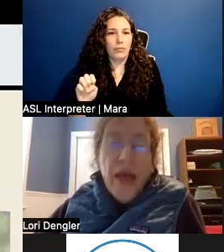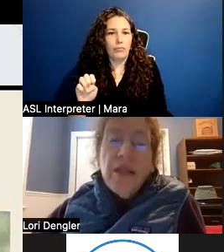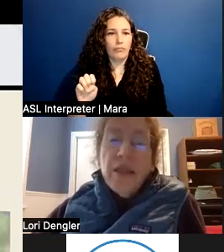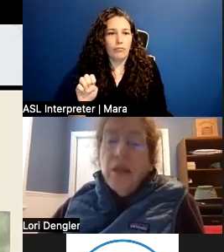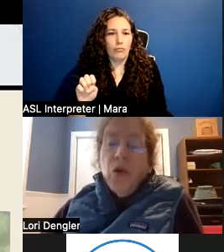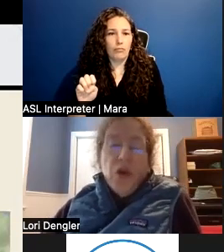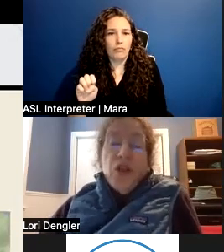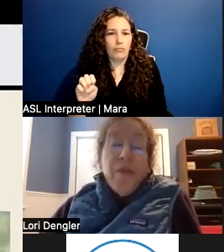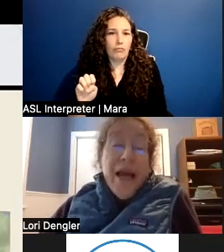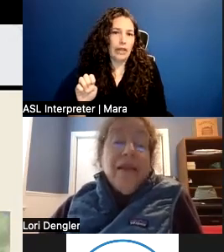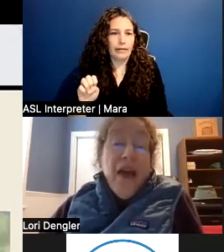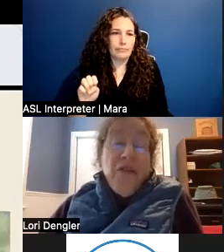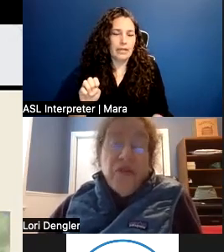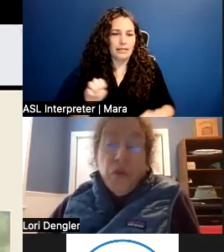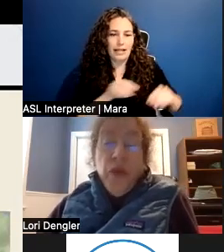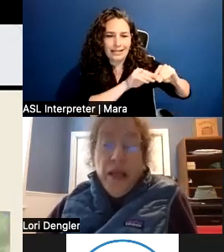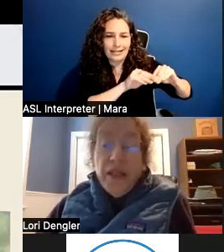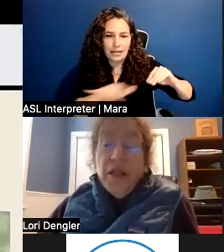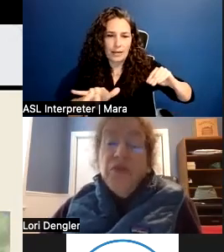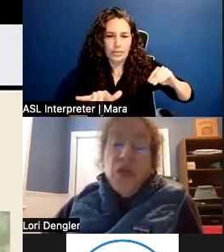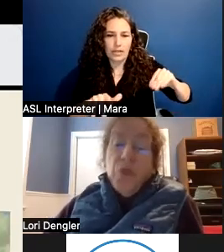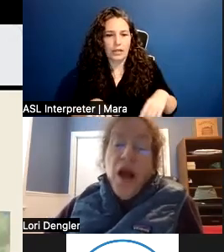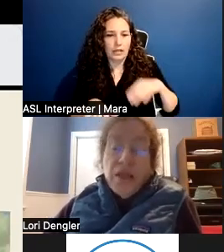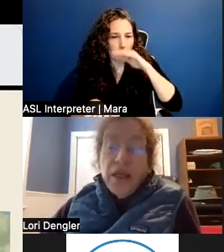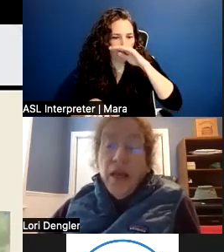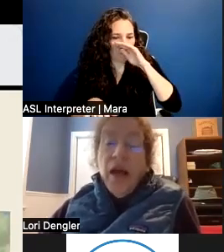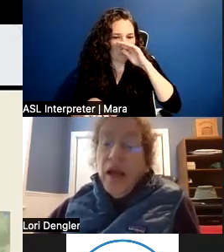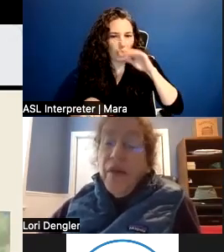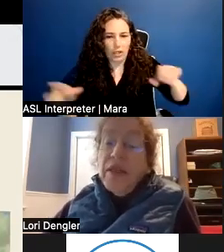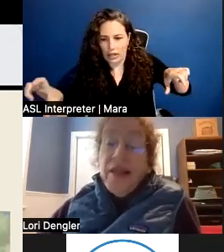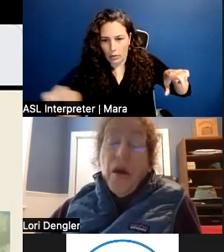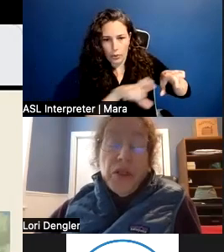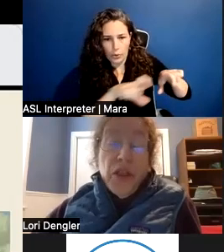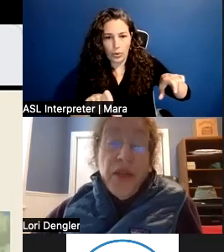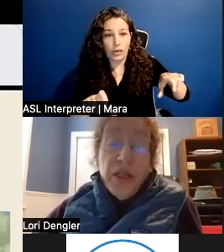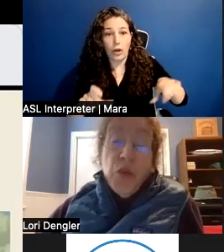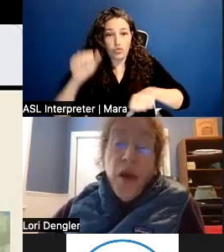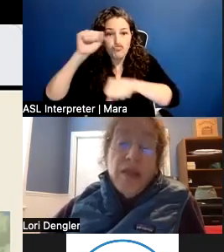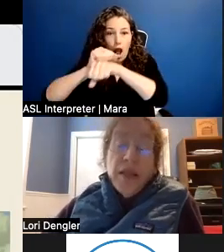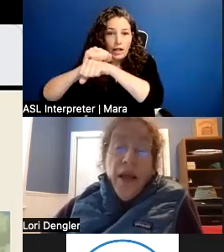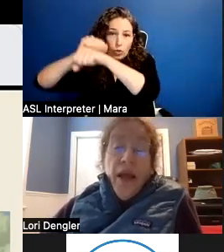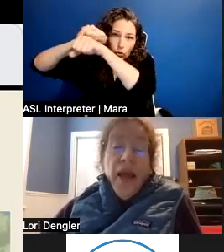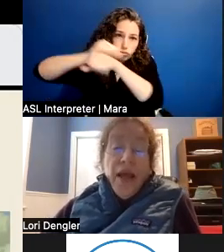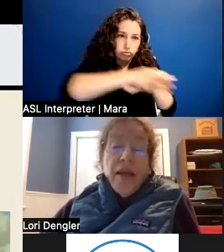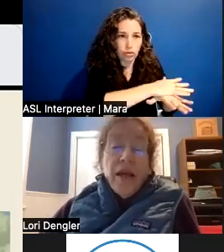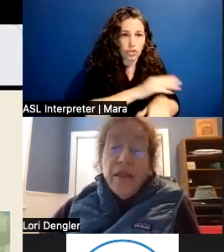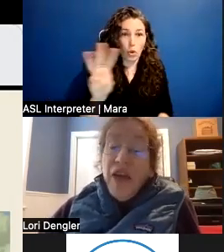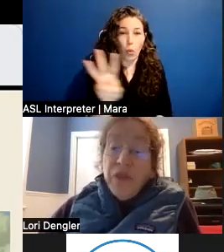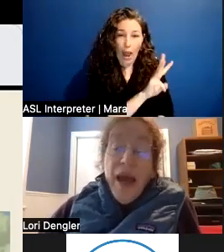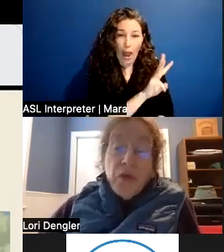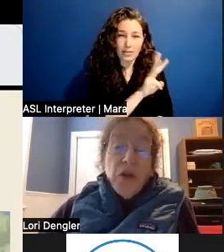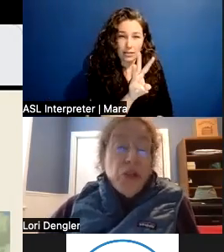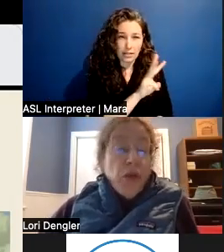the west or to my left relative to the rocks on the south. So this was a